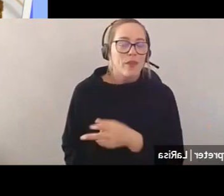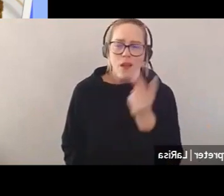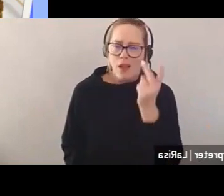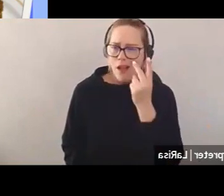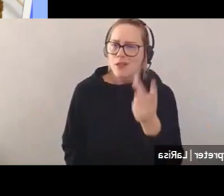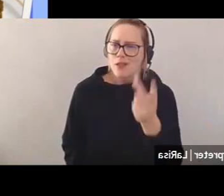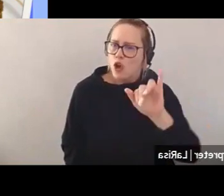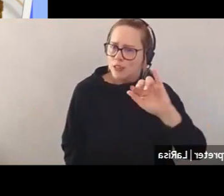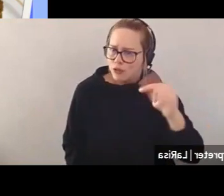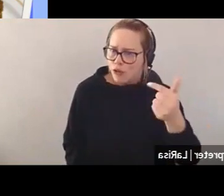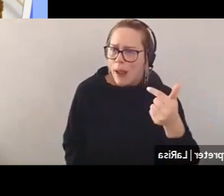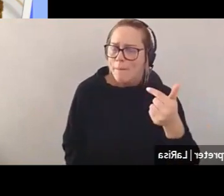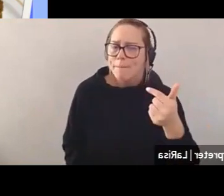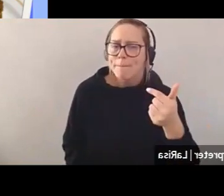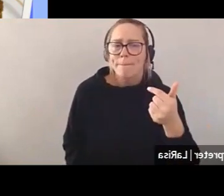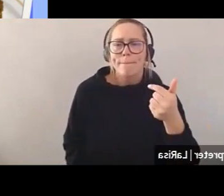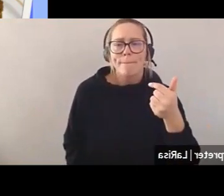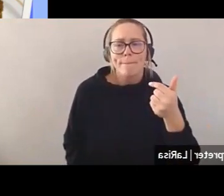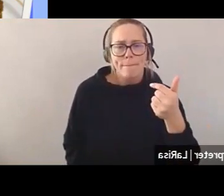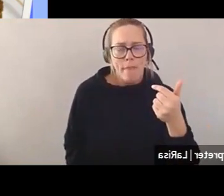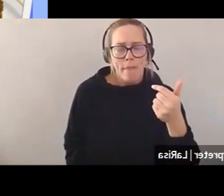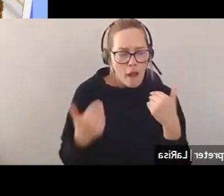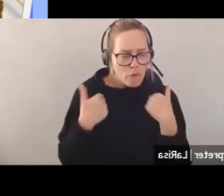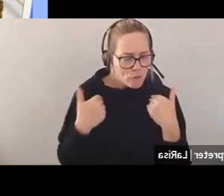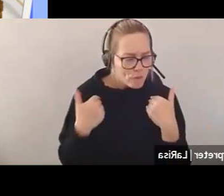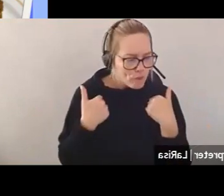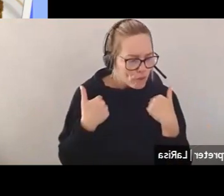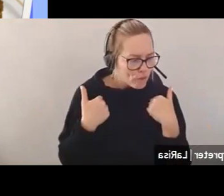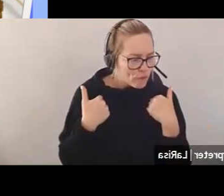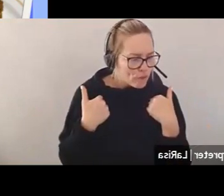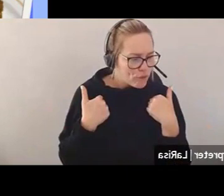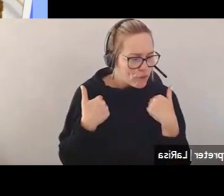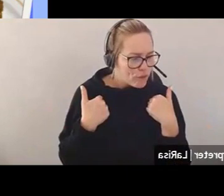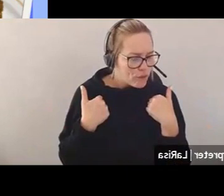some flavor, it's really good. And